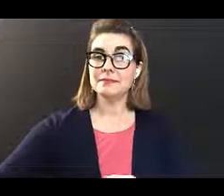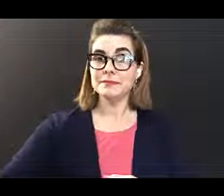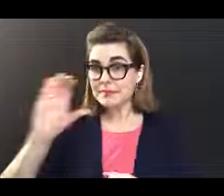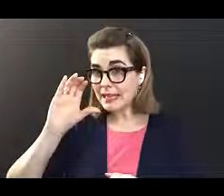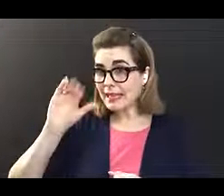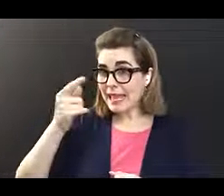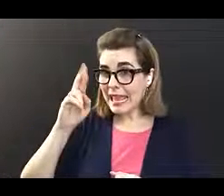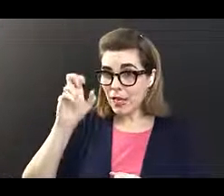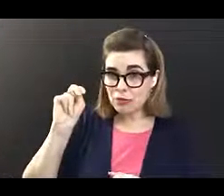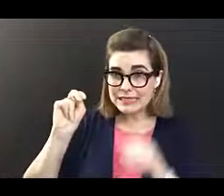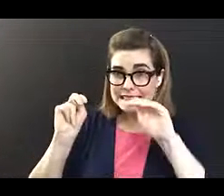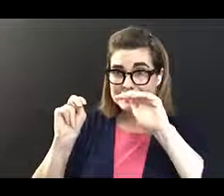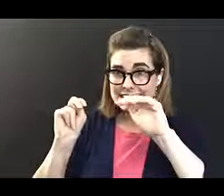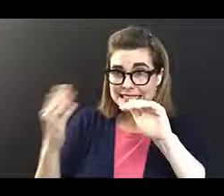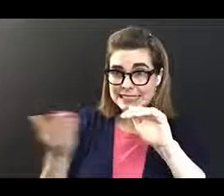Catherine Delgado?